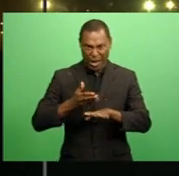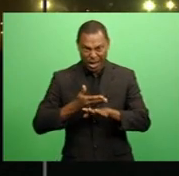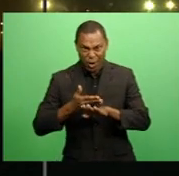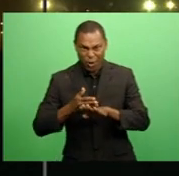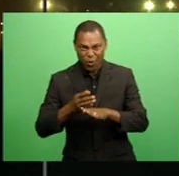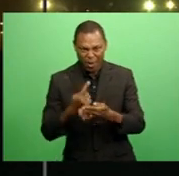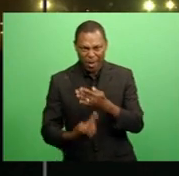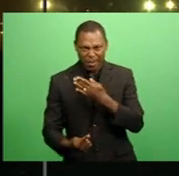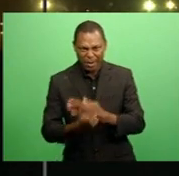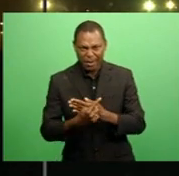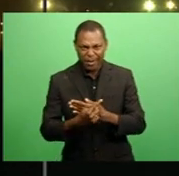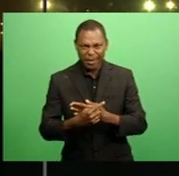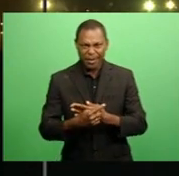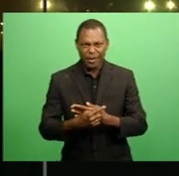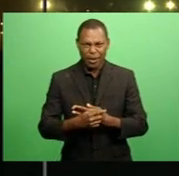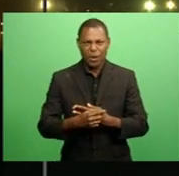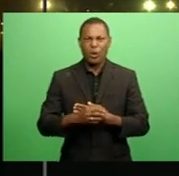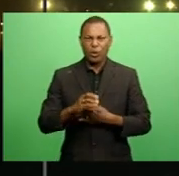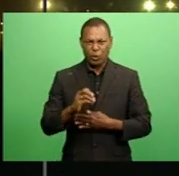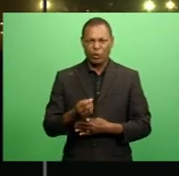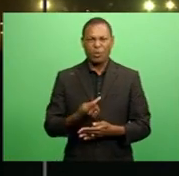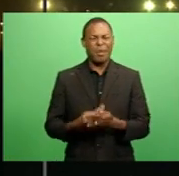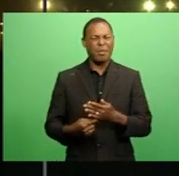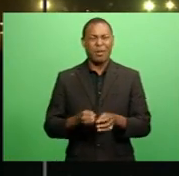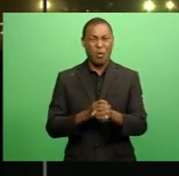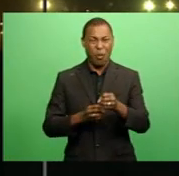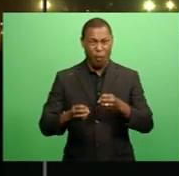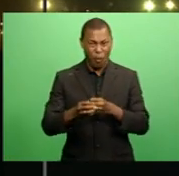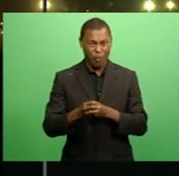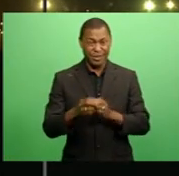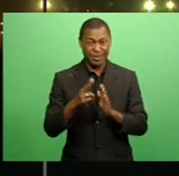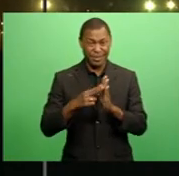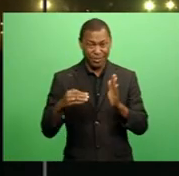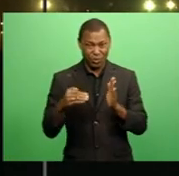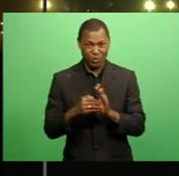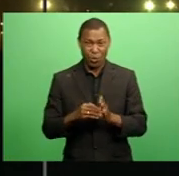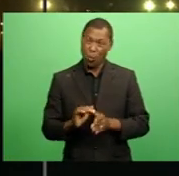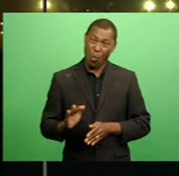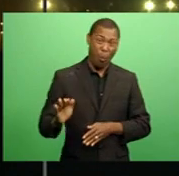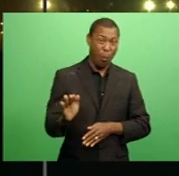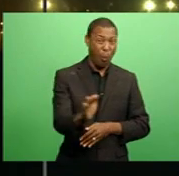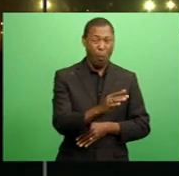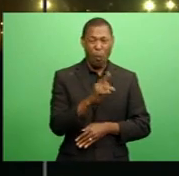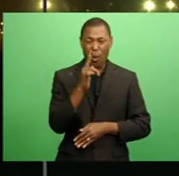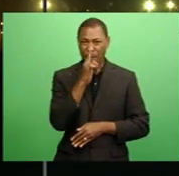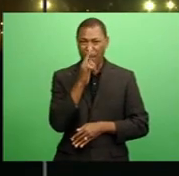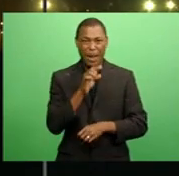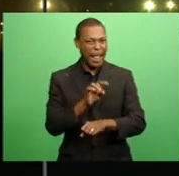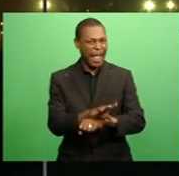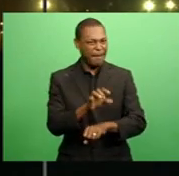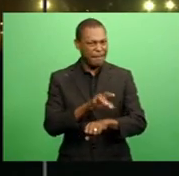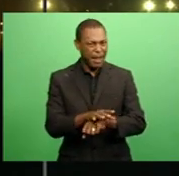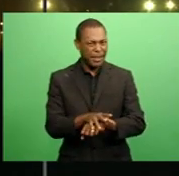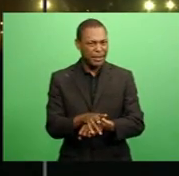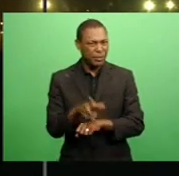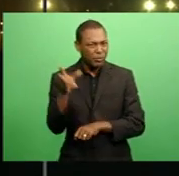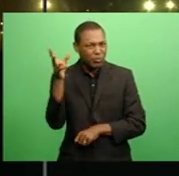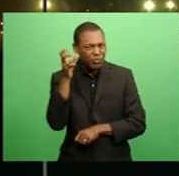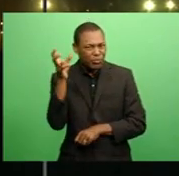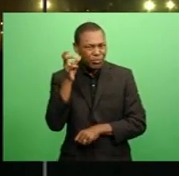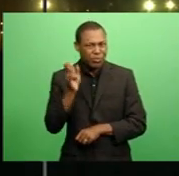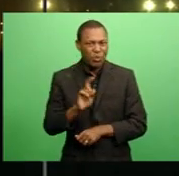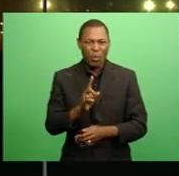Fijian Honorary Consul in Auckland, Harish Lodhia, says all residents have been advised to adhere to the guidelines and